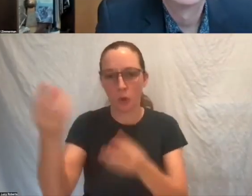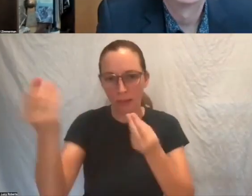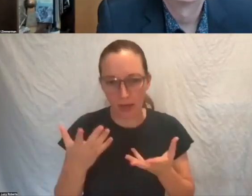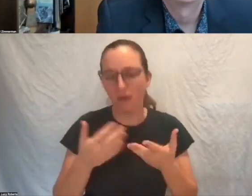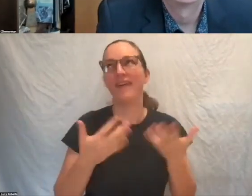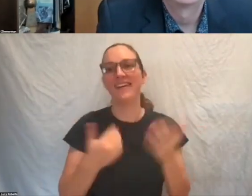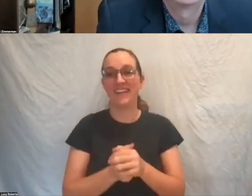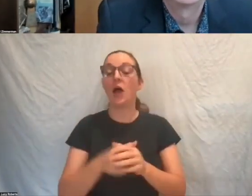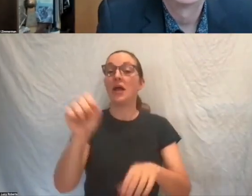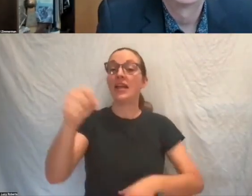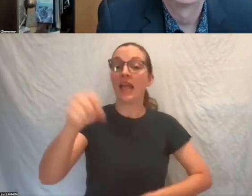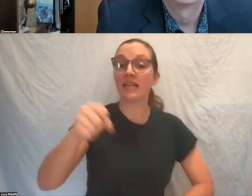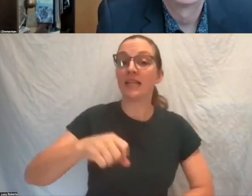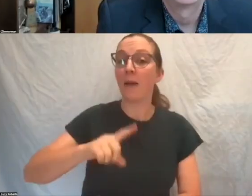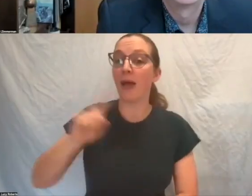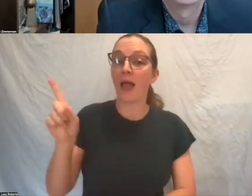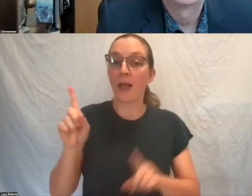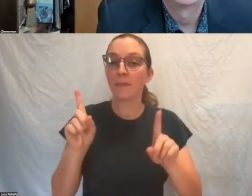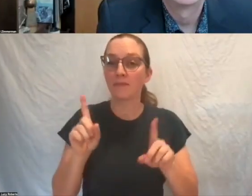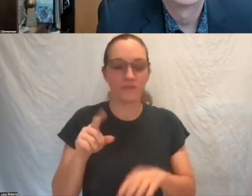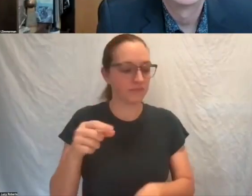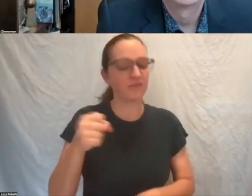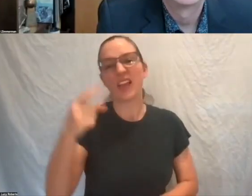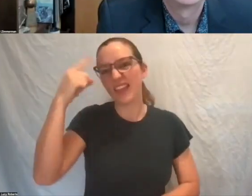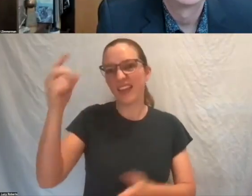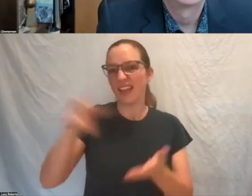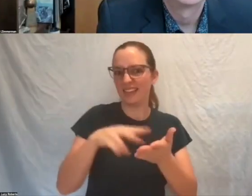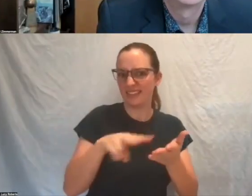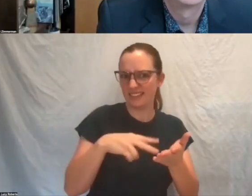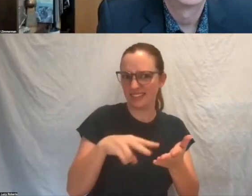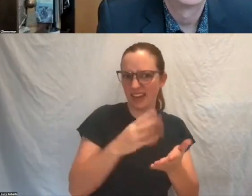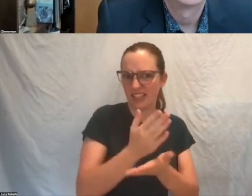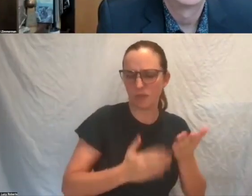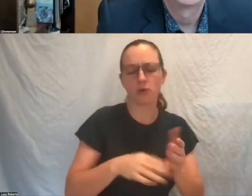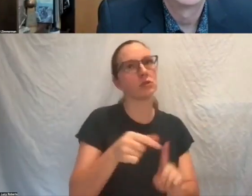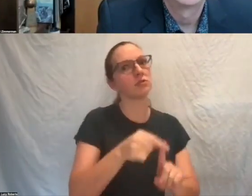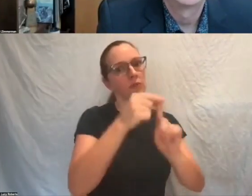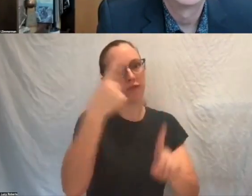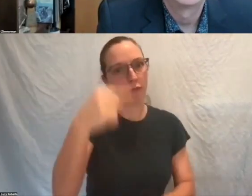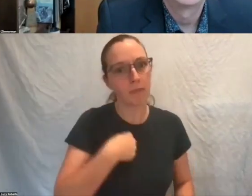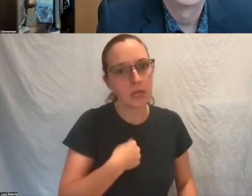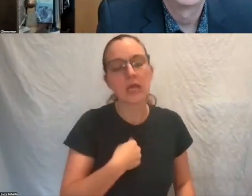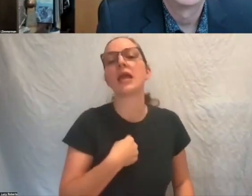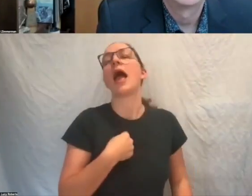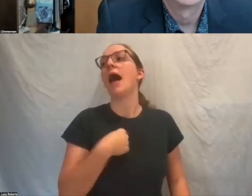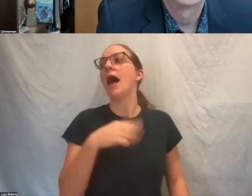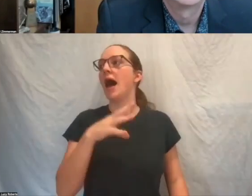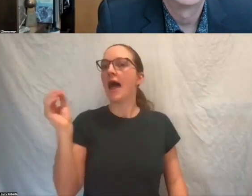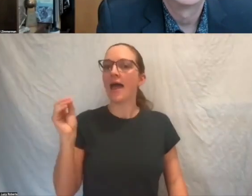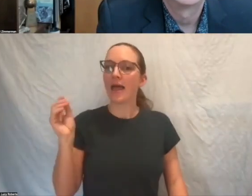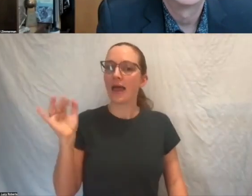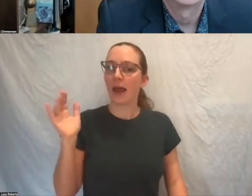Um, yeah, but yeah, I think the dance scene was really special for me and really being able